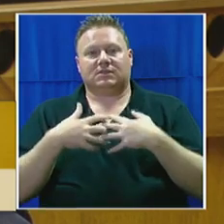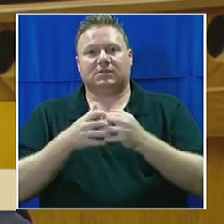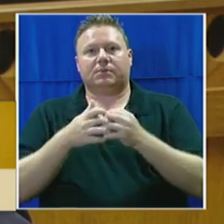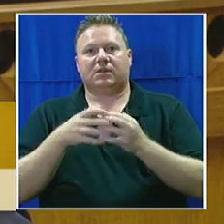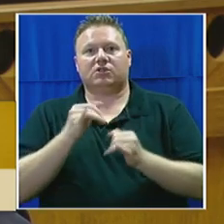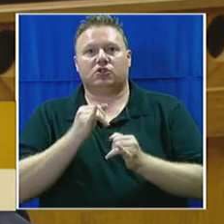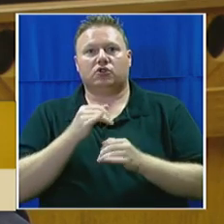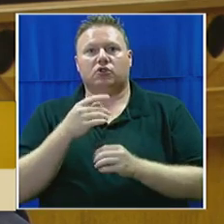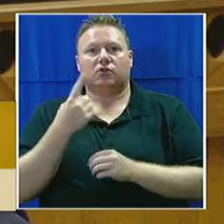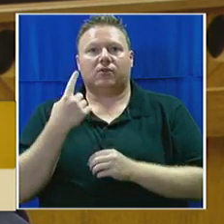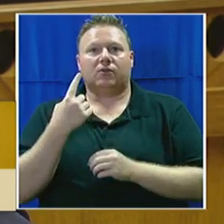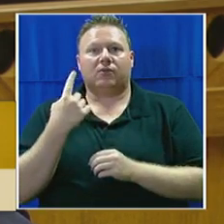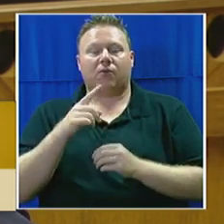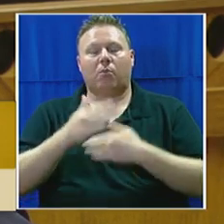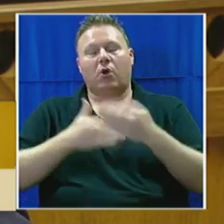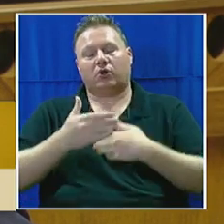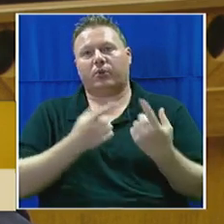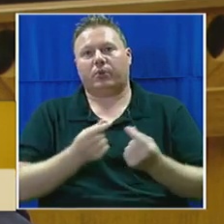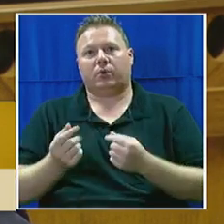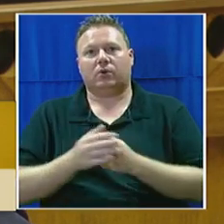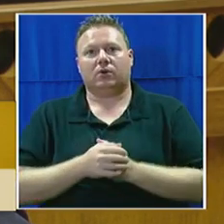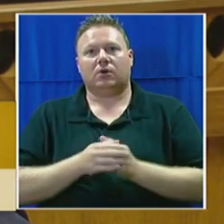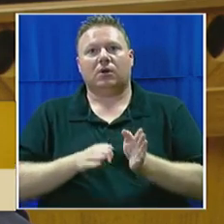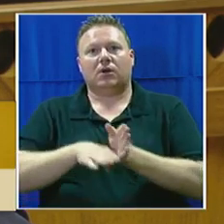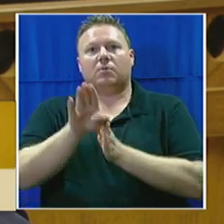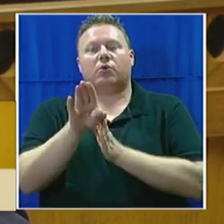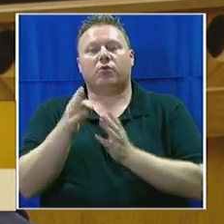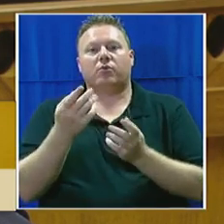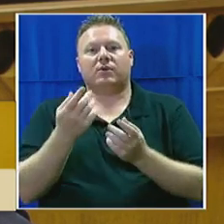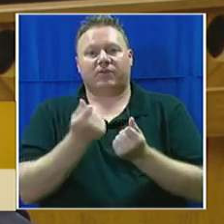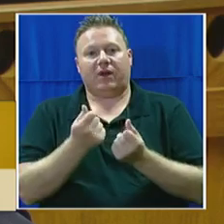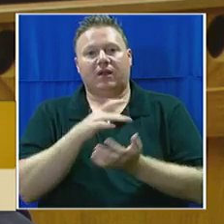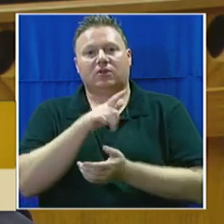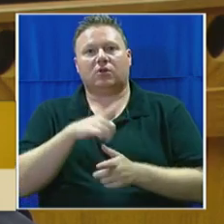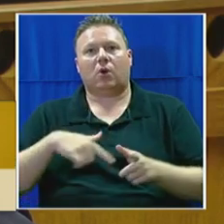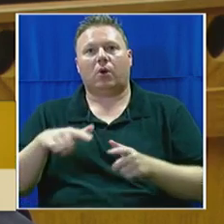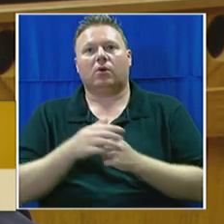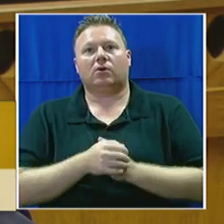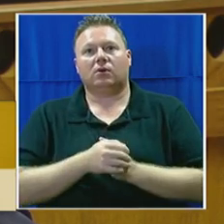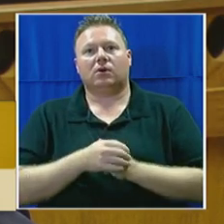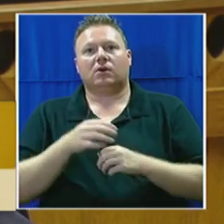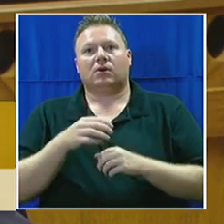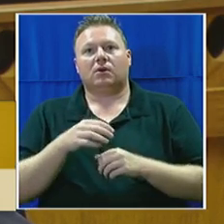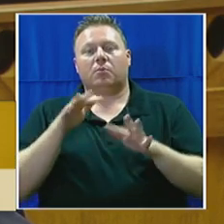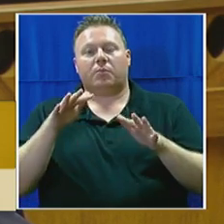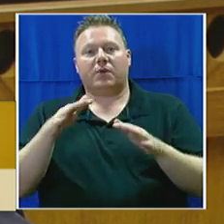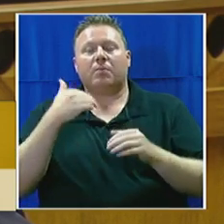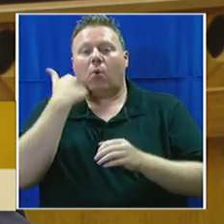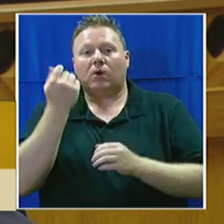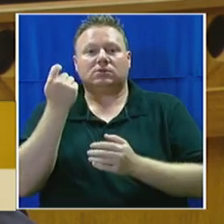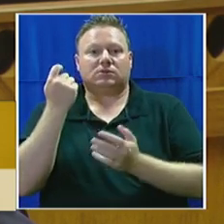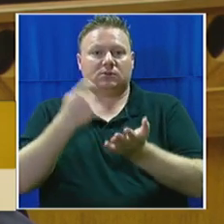local governance process, improvement of local finances, and that includes the willingness of citizens to pay